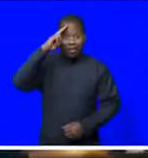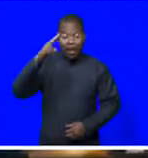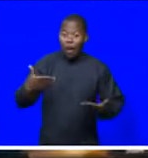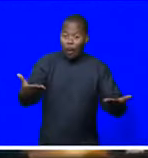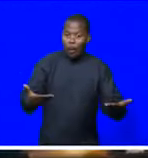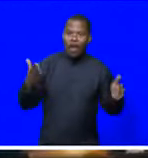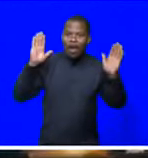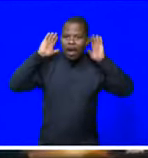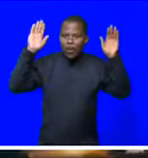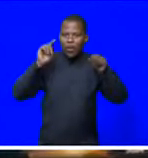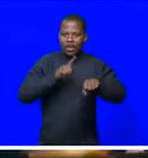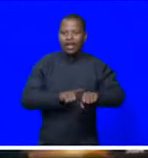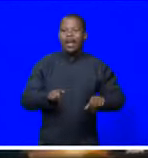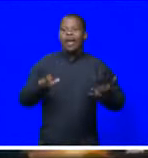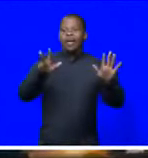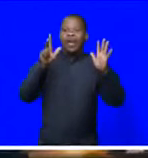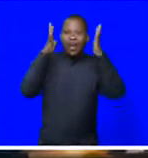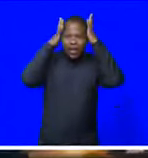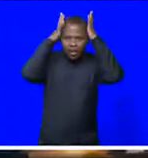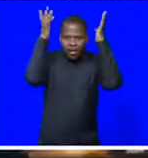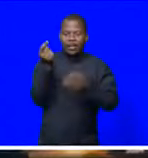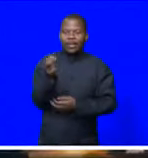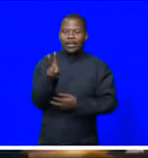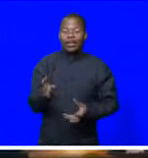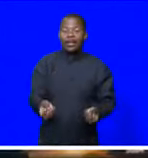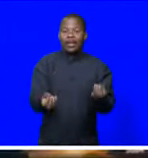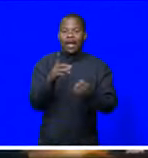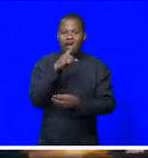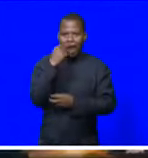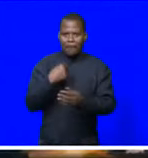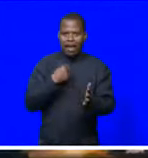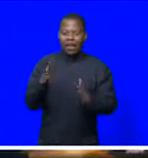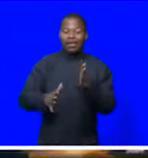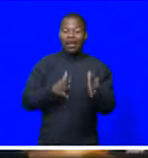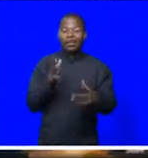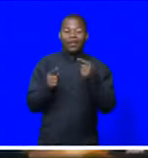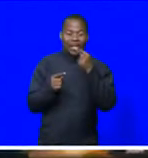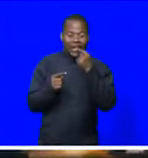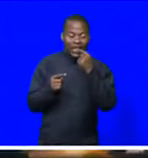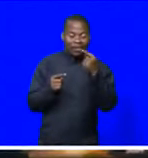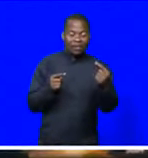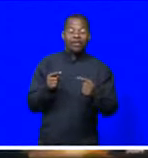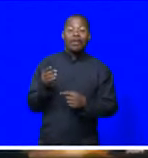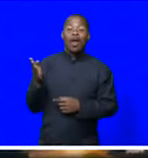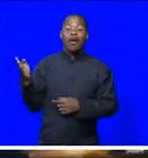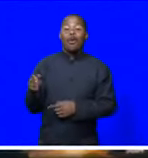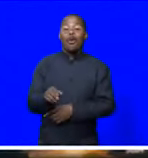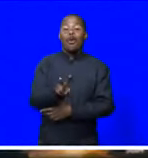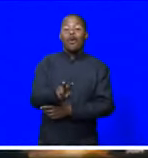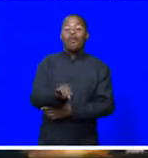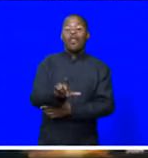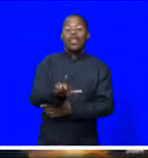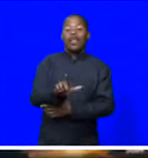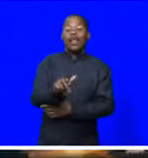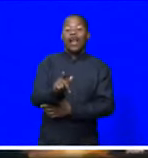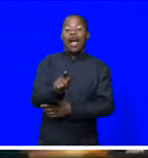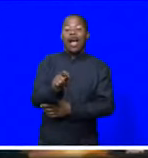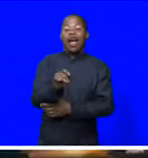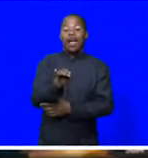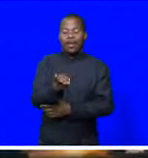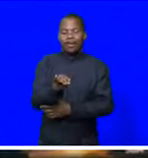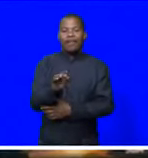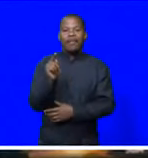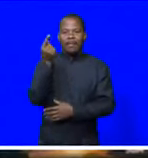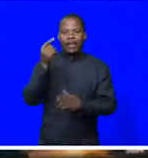Good evening, dear viewers, and welcome to the News Bulletin at 8, brought to you by our number one news provider, Eswatini TV. I am Nondumiso Vilakade